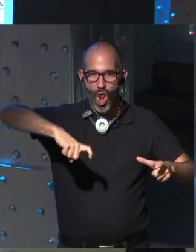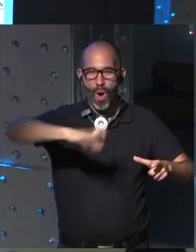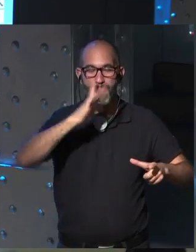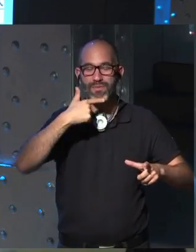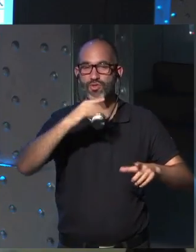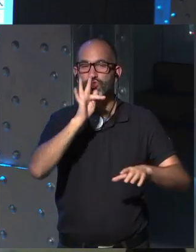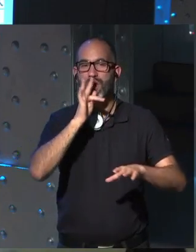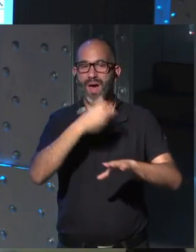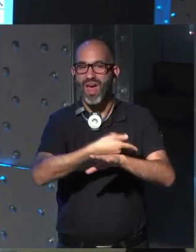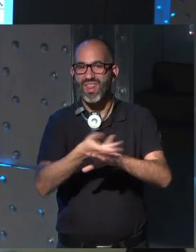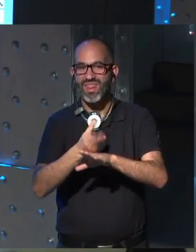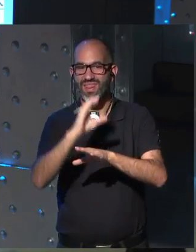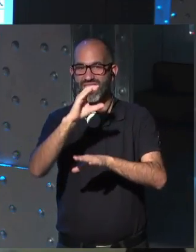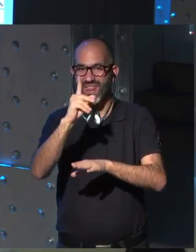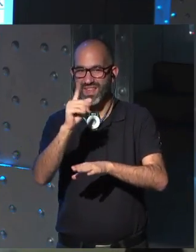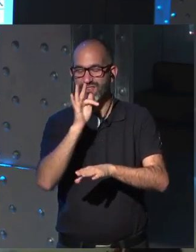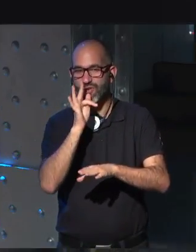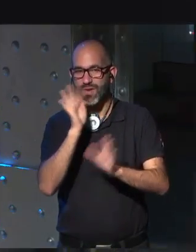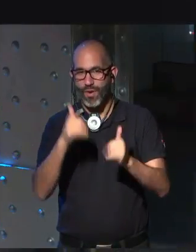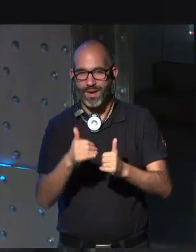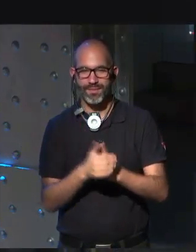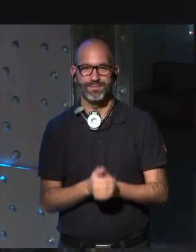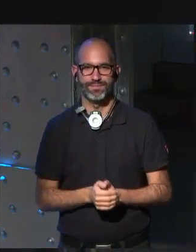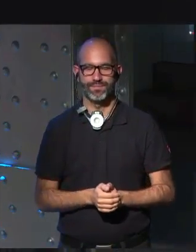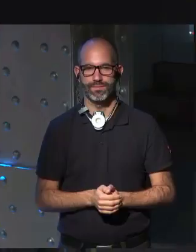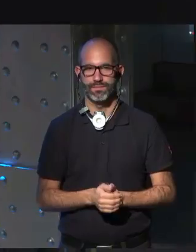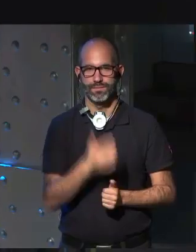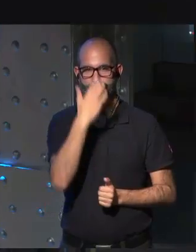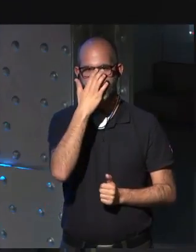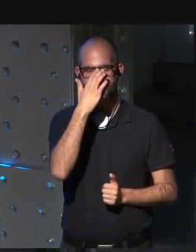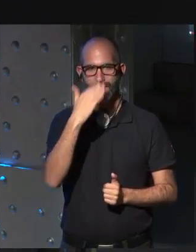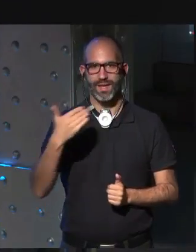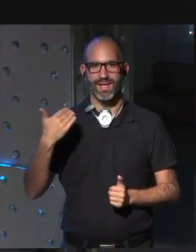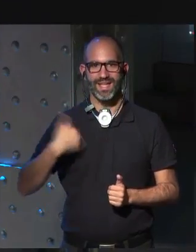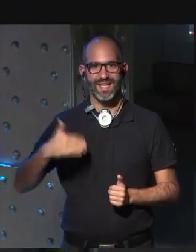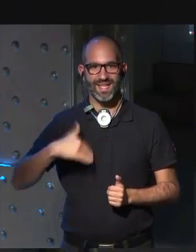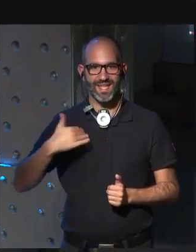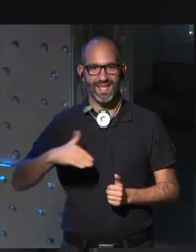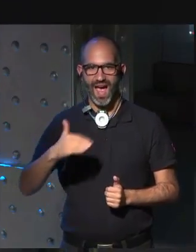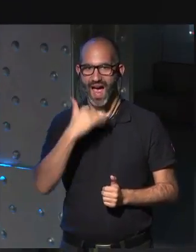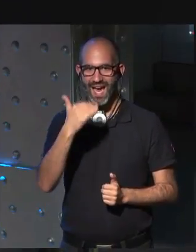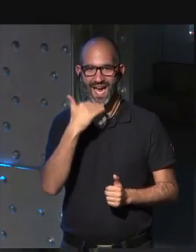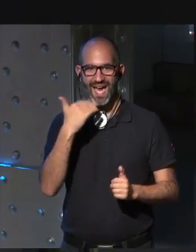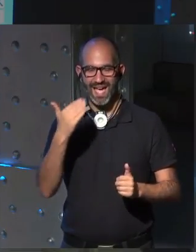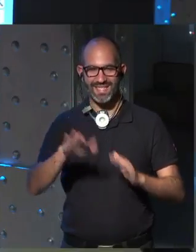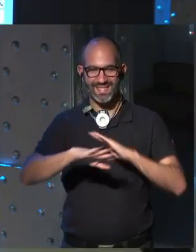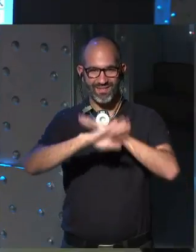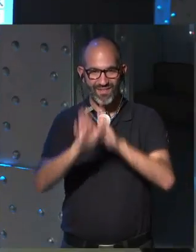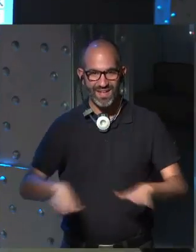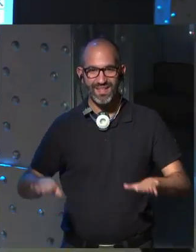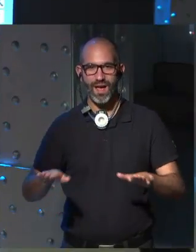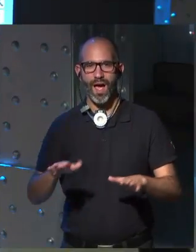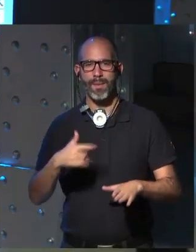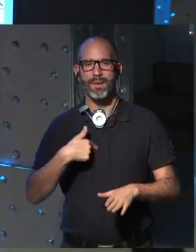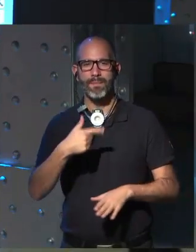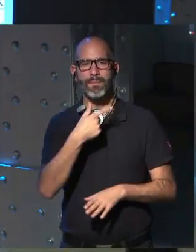any CDs at the time, at least not CDs or near where I live. Okay, we're getting to the end of